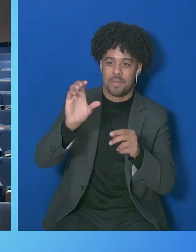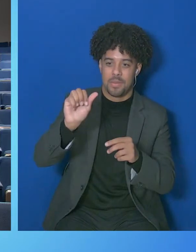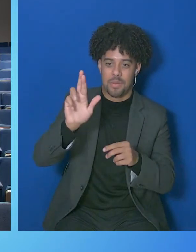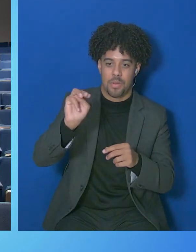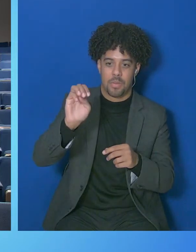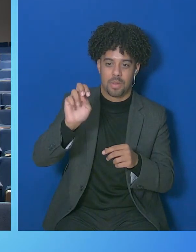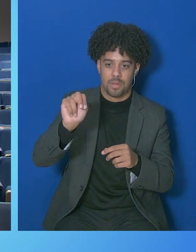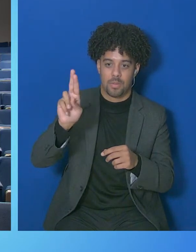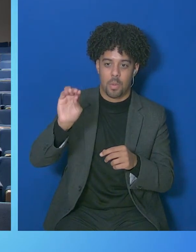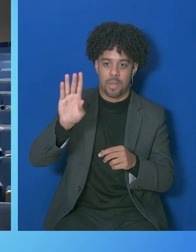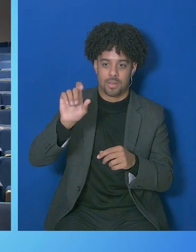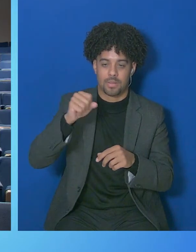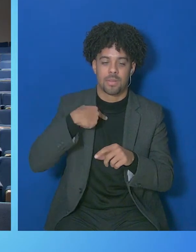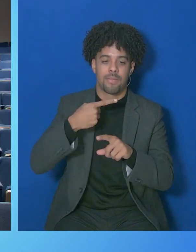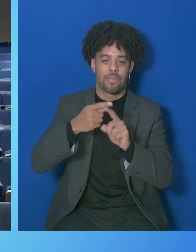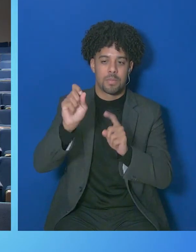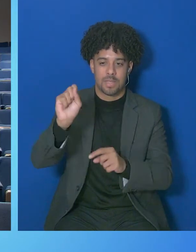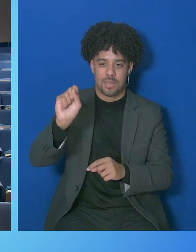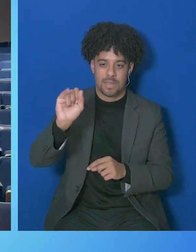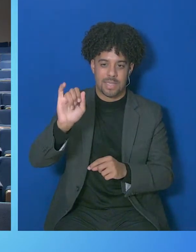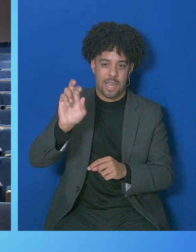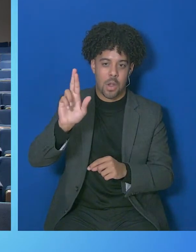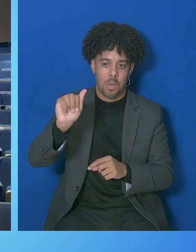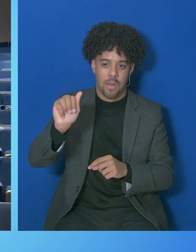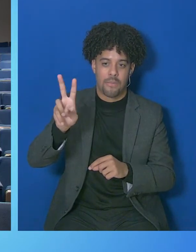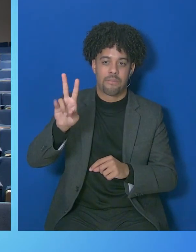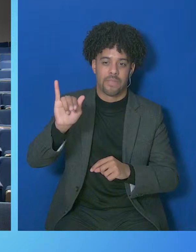I'm from Sierra Vista. And